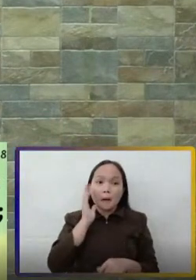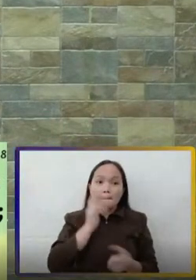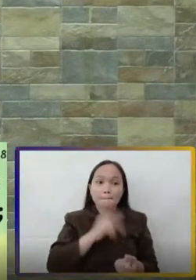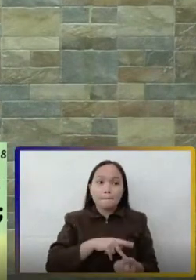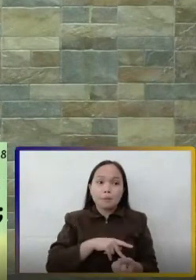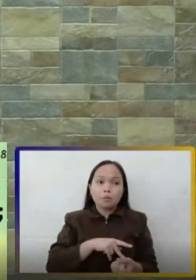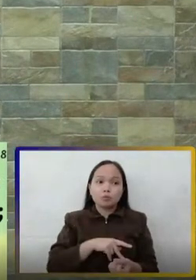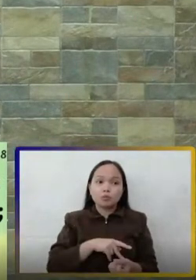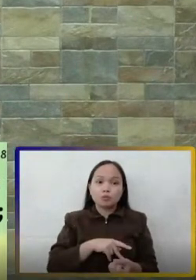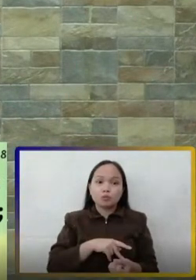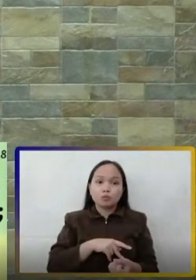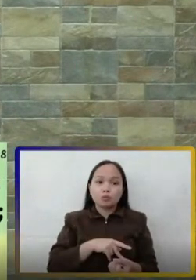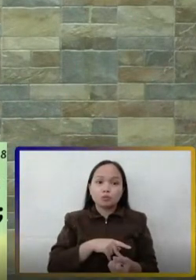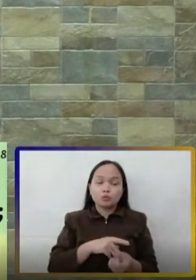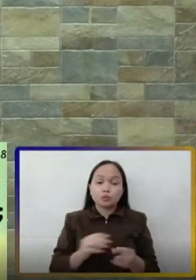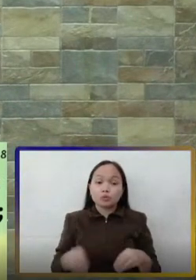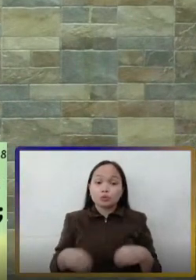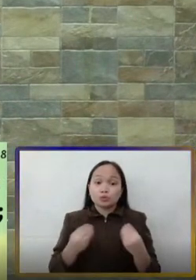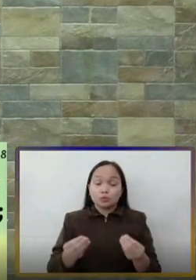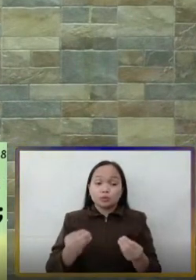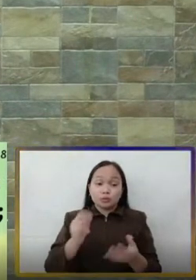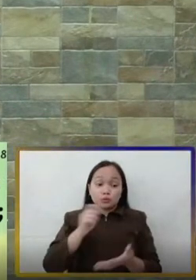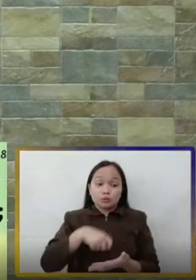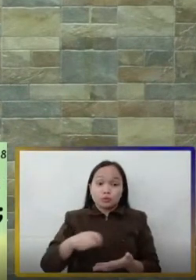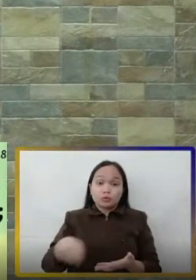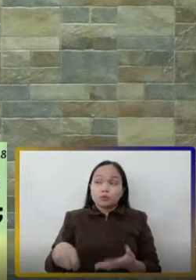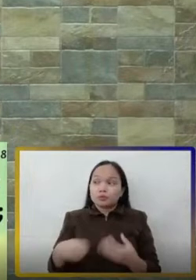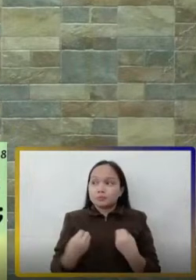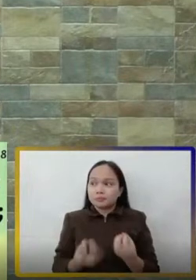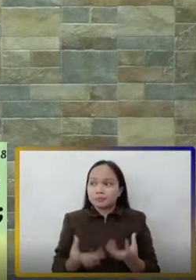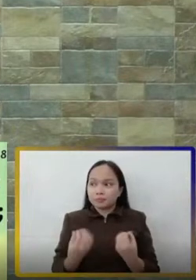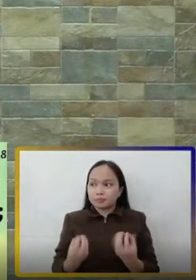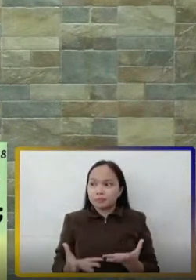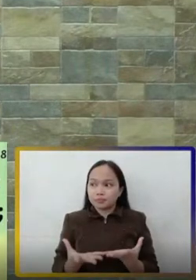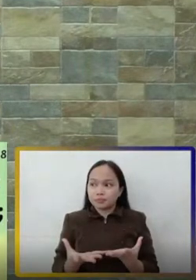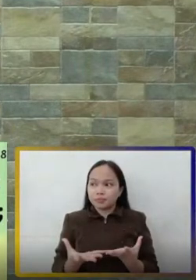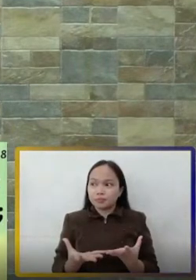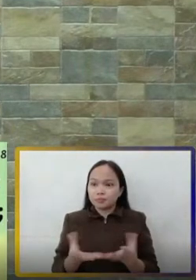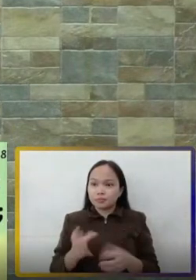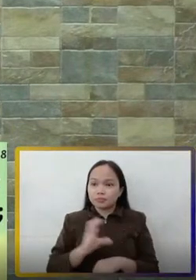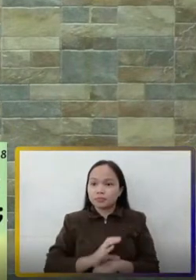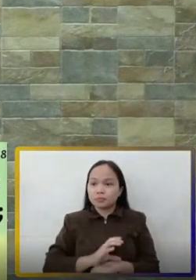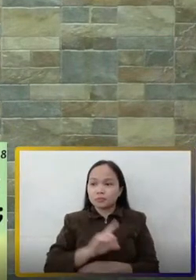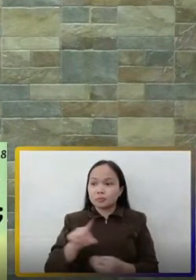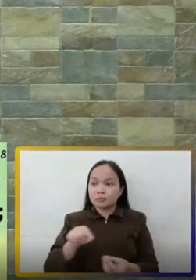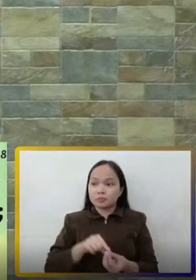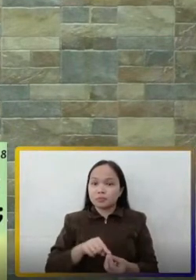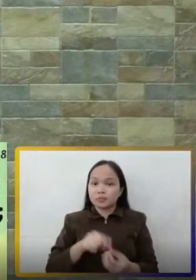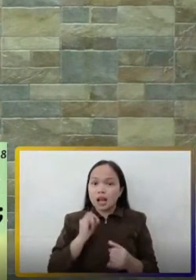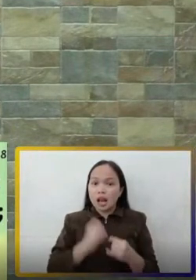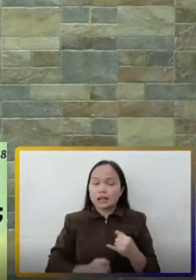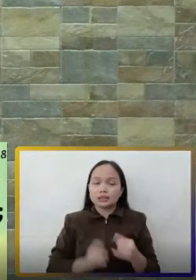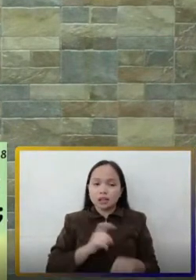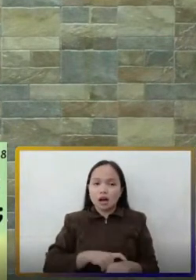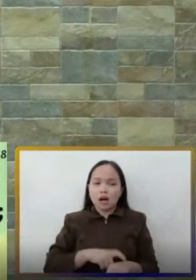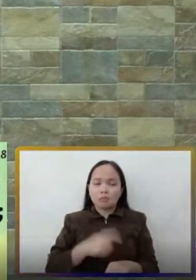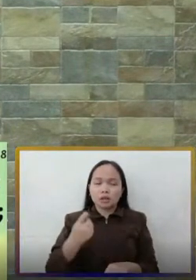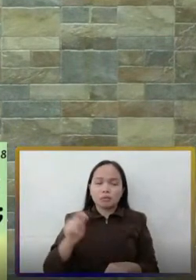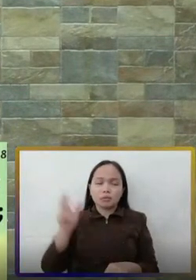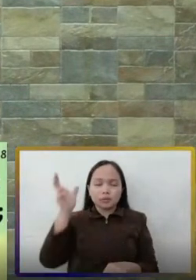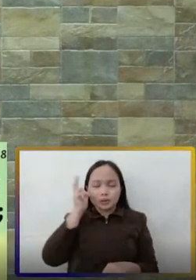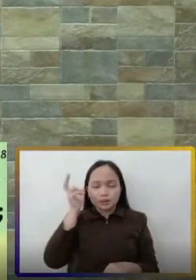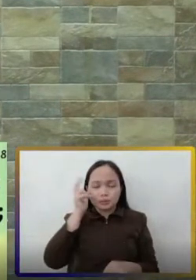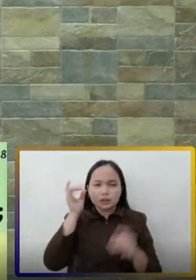to the church. He wrote many churches about the last time. the evil of the last time. It's perilous,